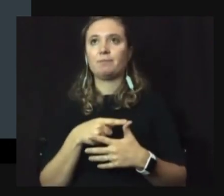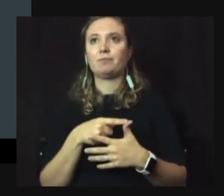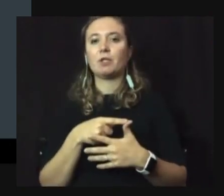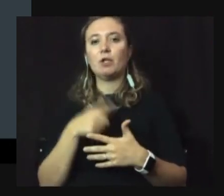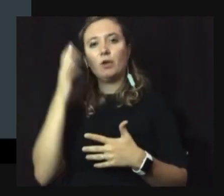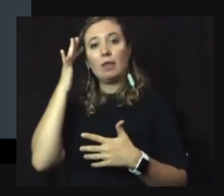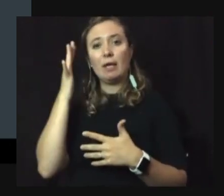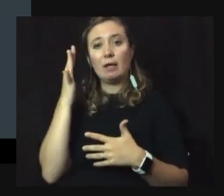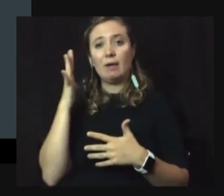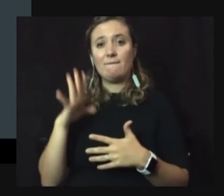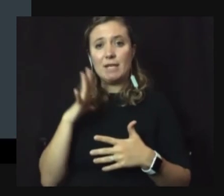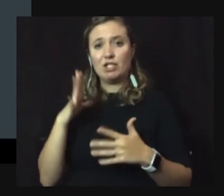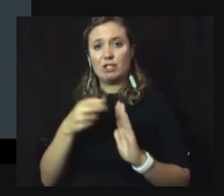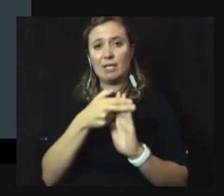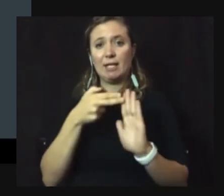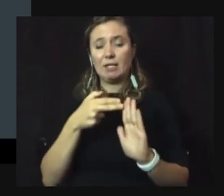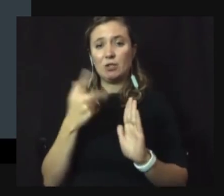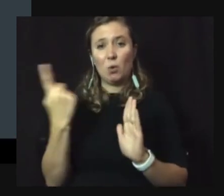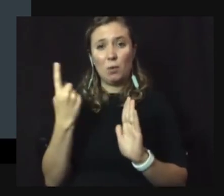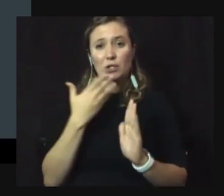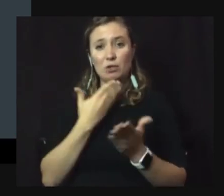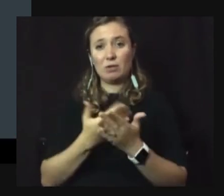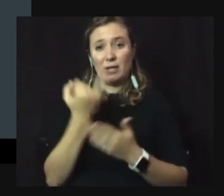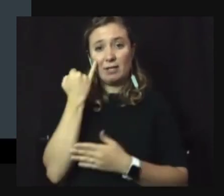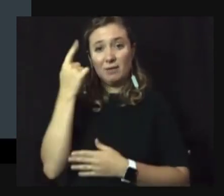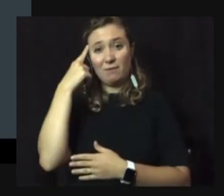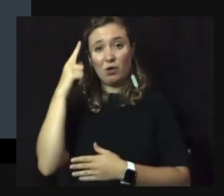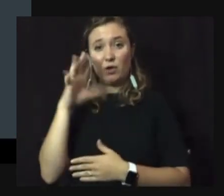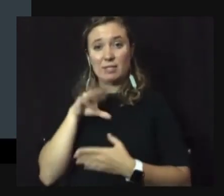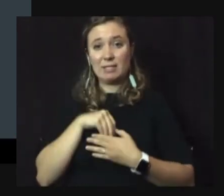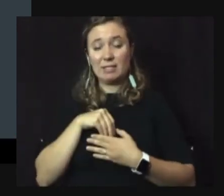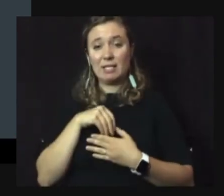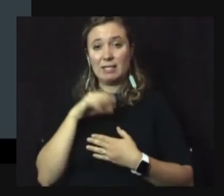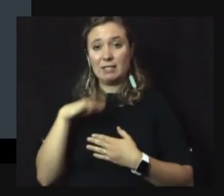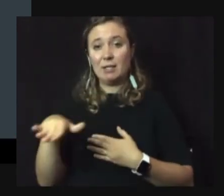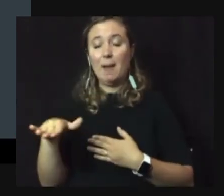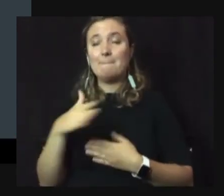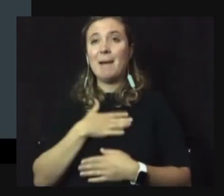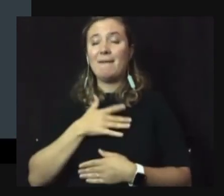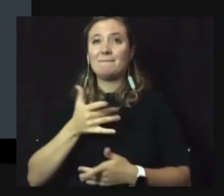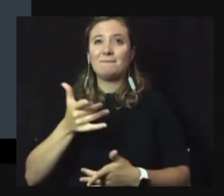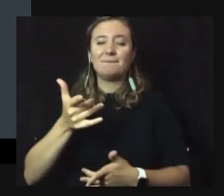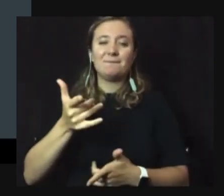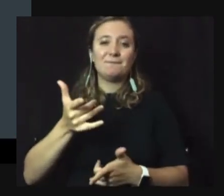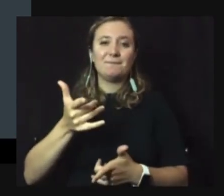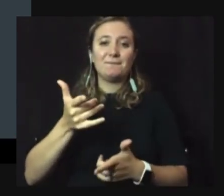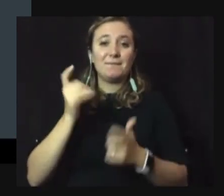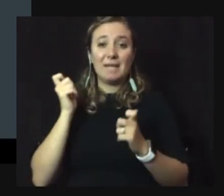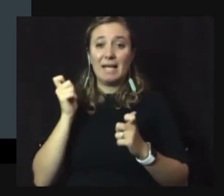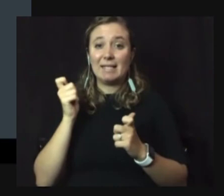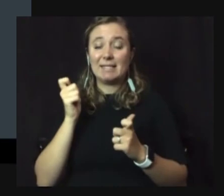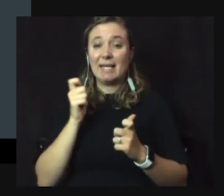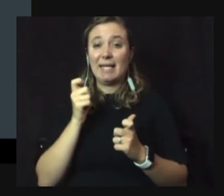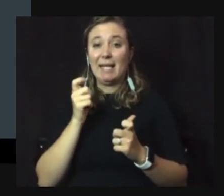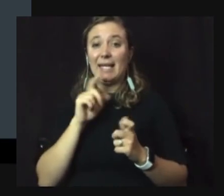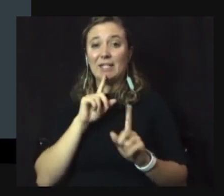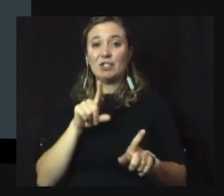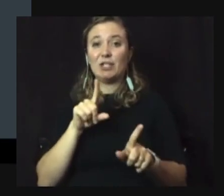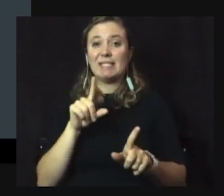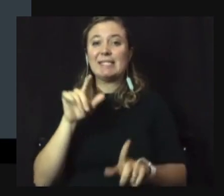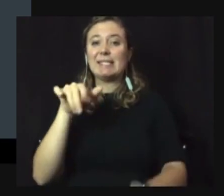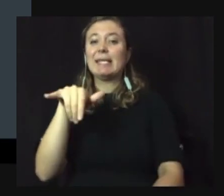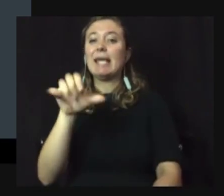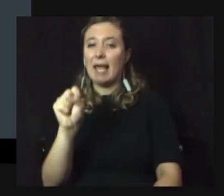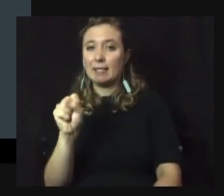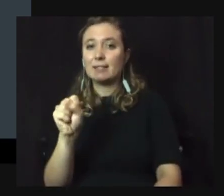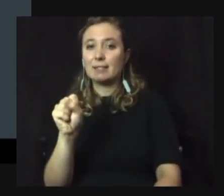official diagnosis is always a good idea for autistic children? My immediate answer to this is yes. If you have